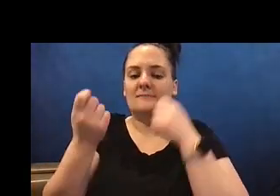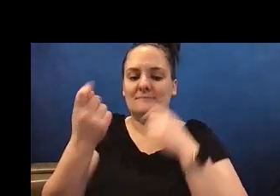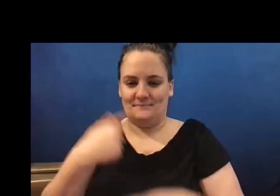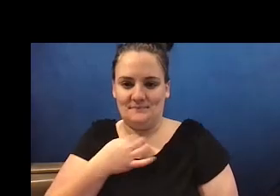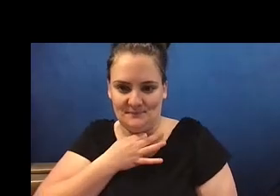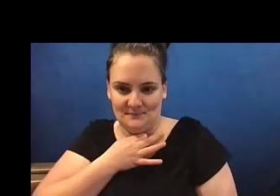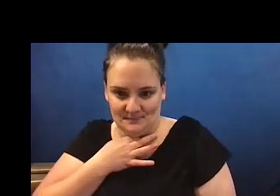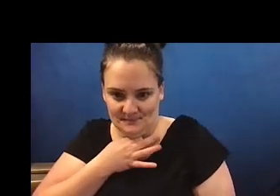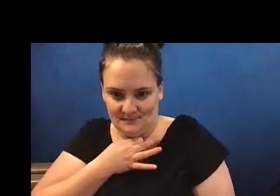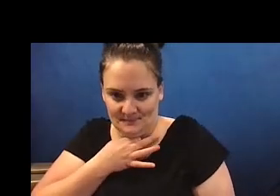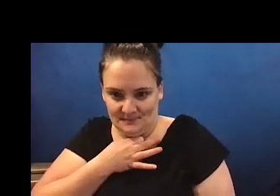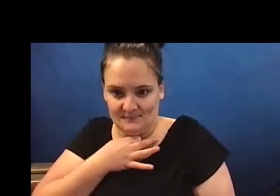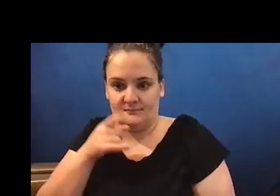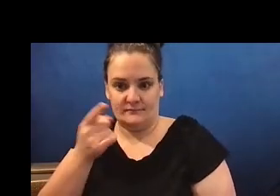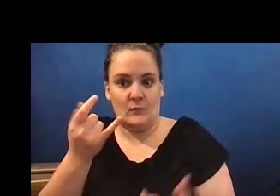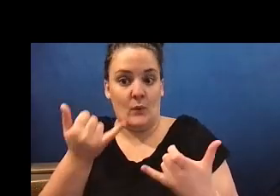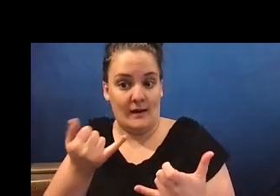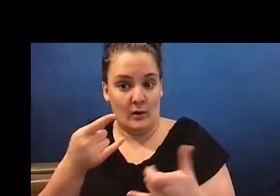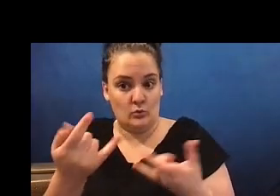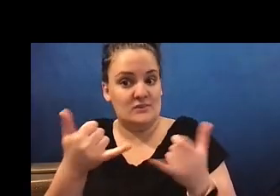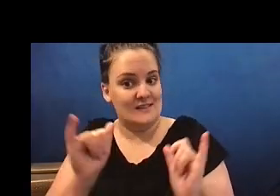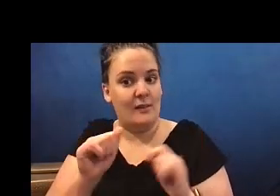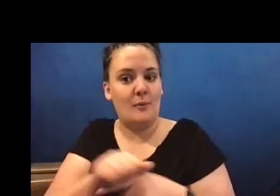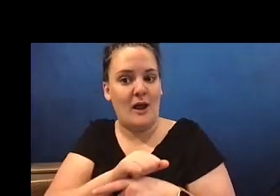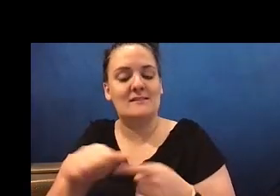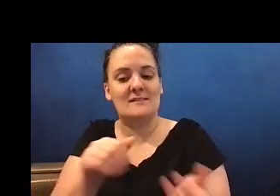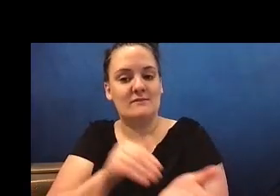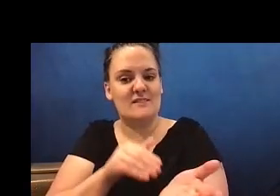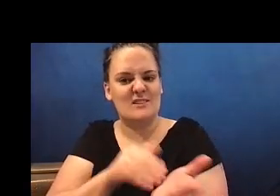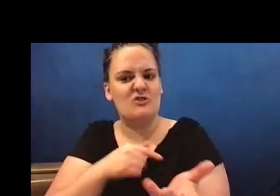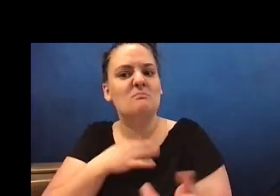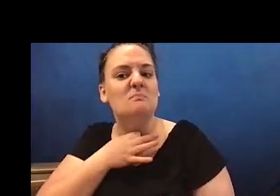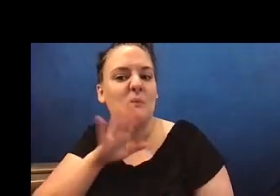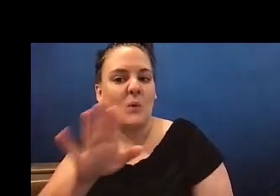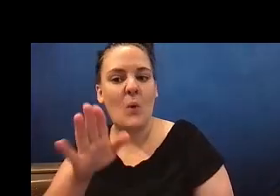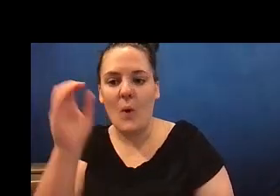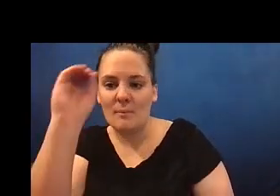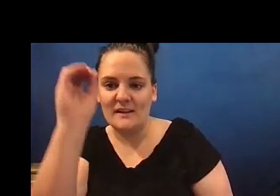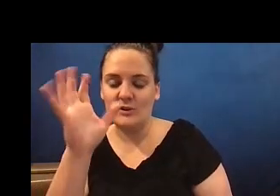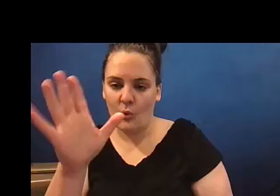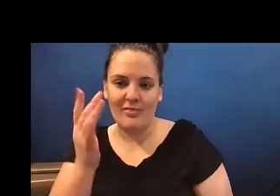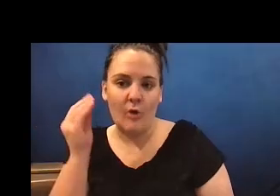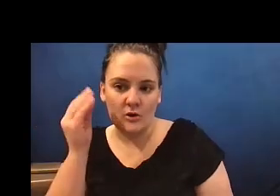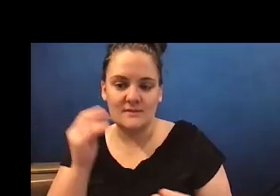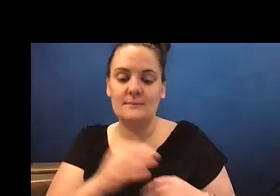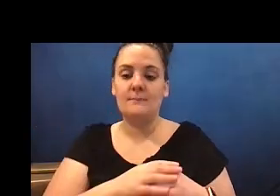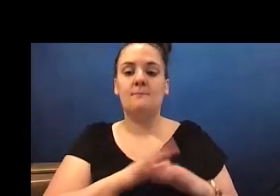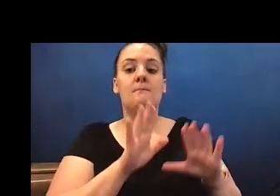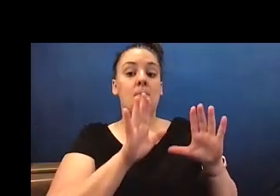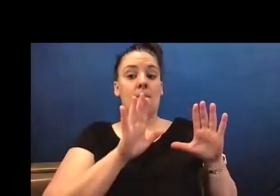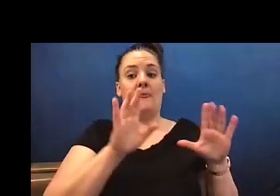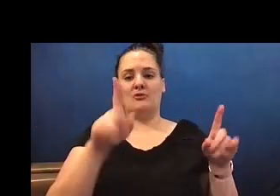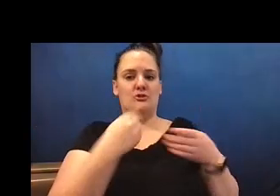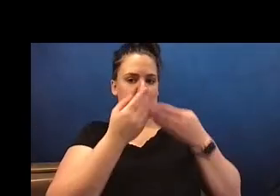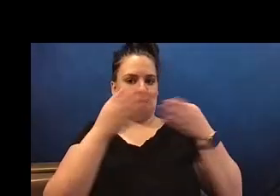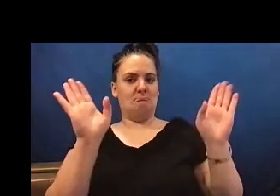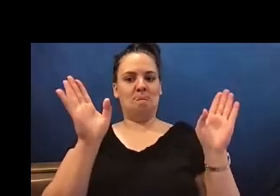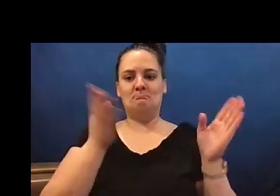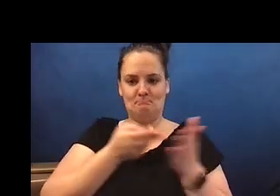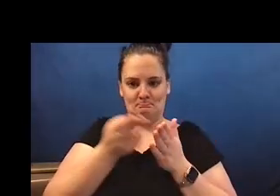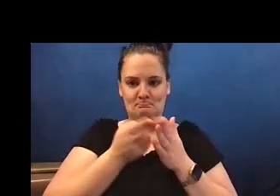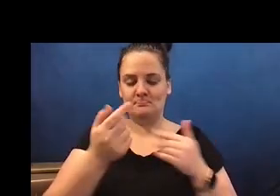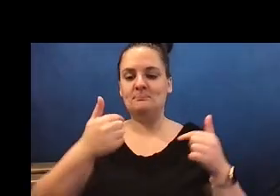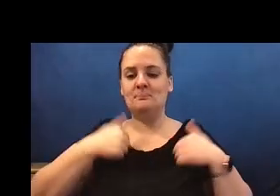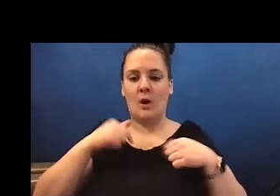as a practicing physician as well. Yeah, thanks, Kim. So just for all of you, I am a practicing physician. I work